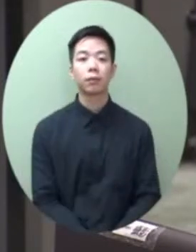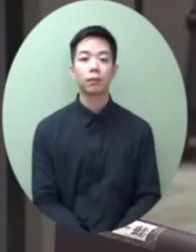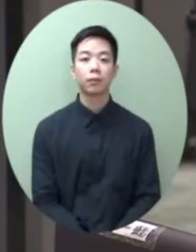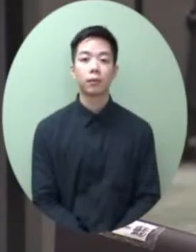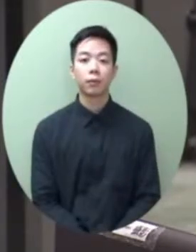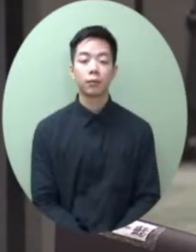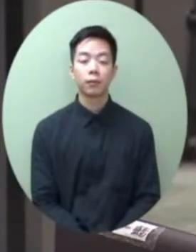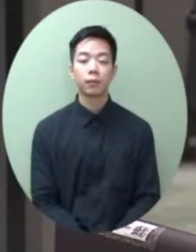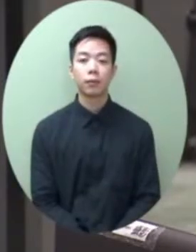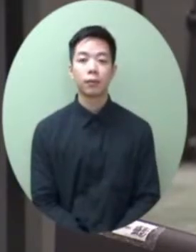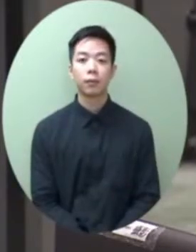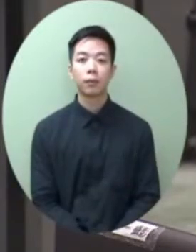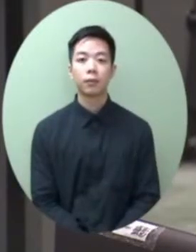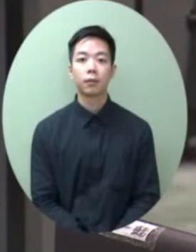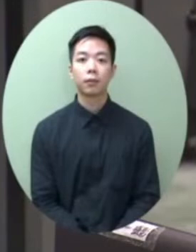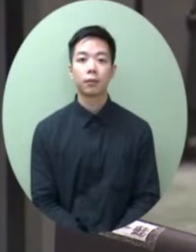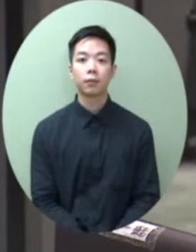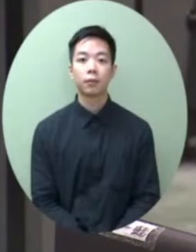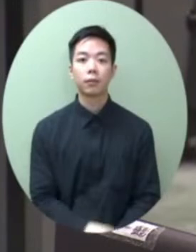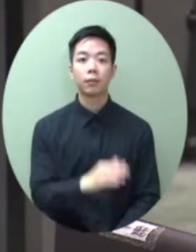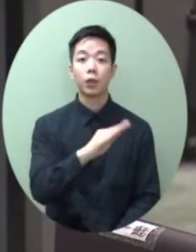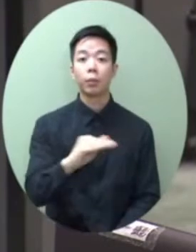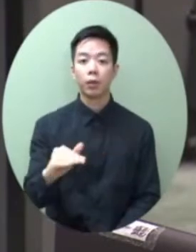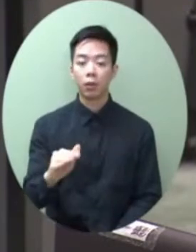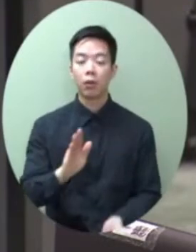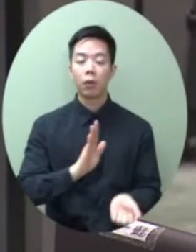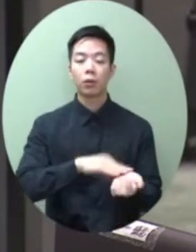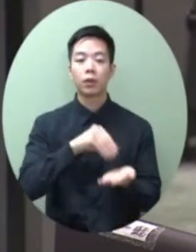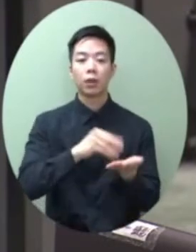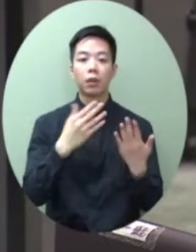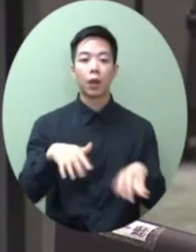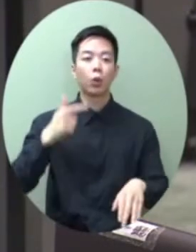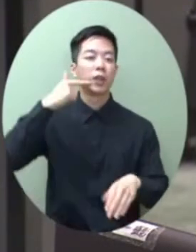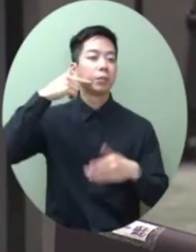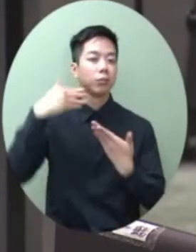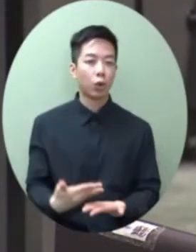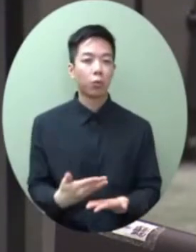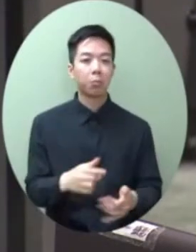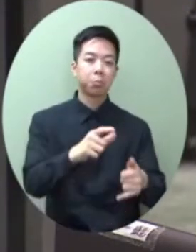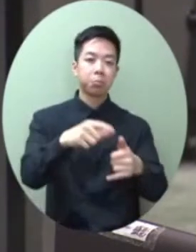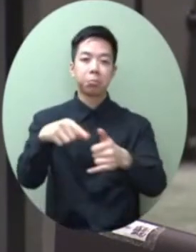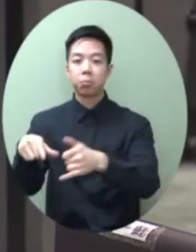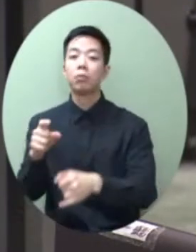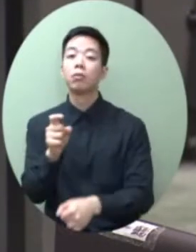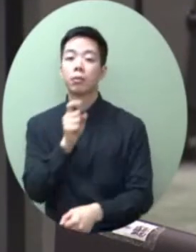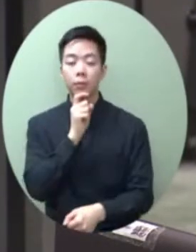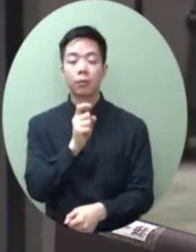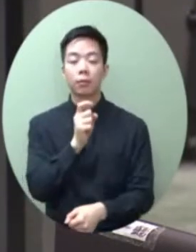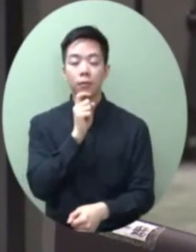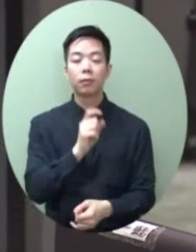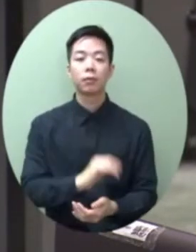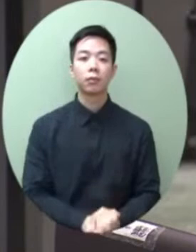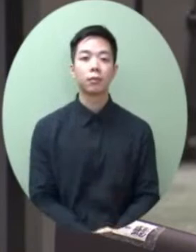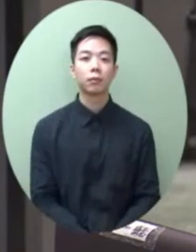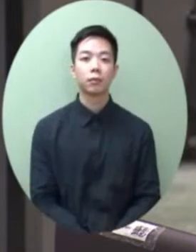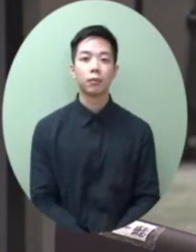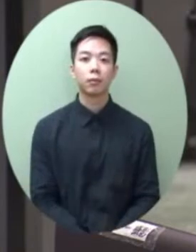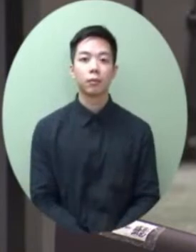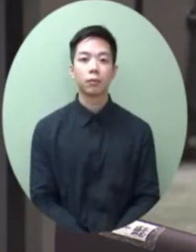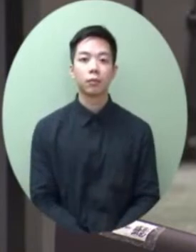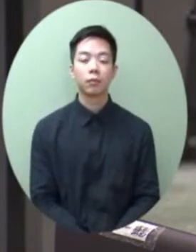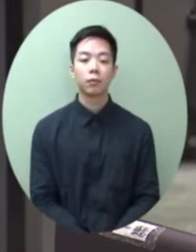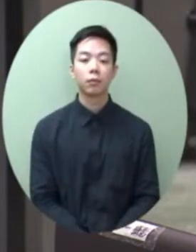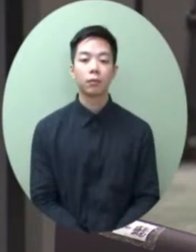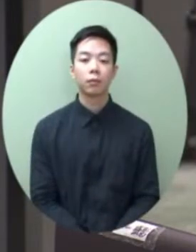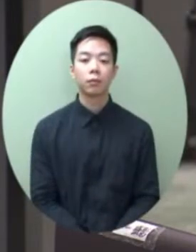vaccine and when? Now that we have quite a number of serious cases of children infected.